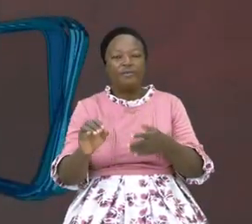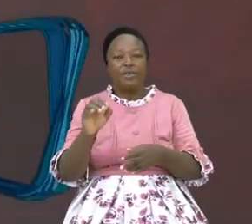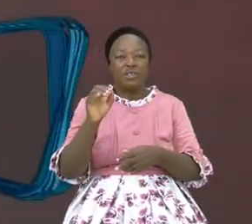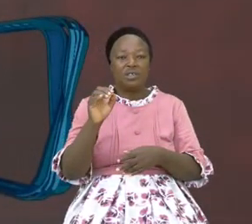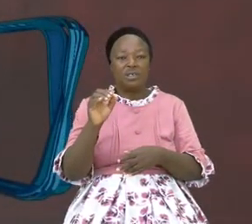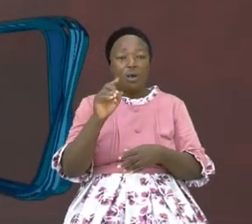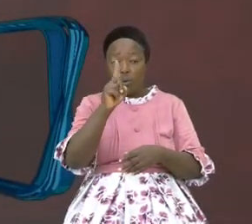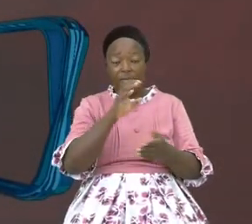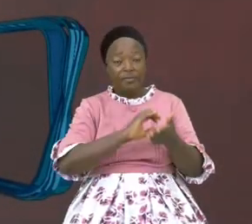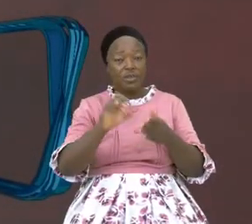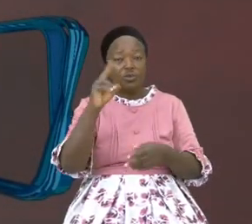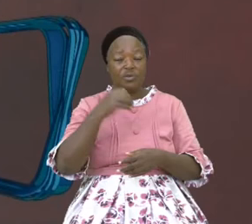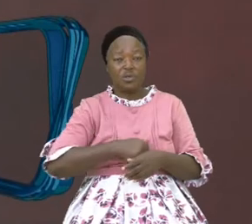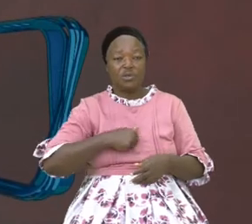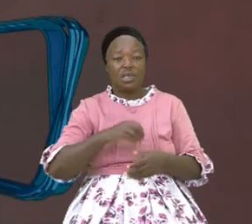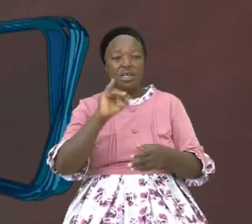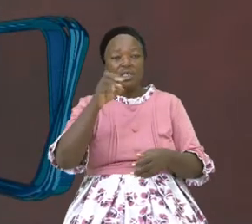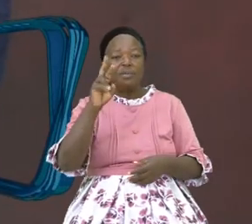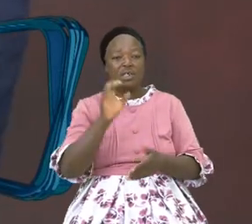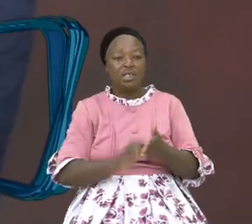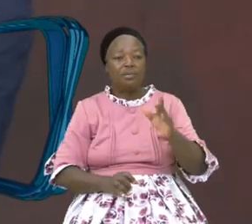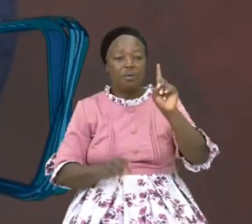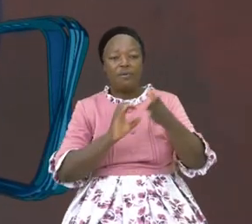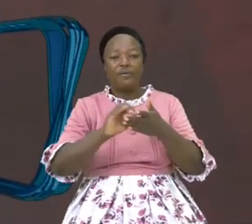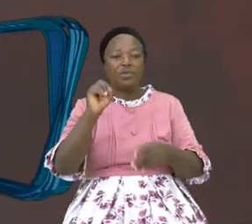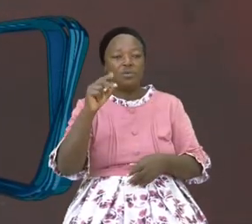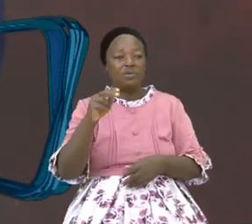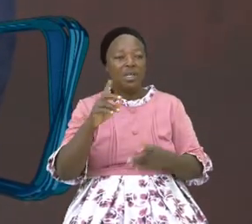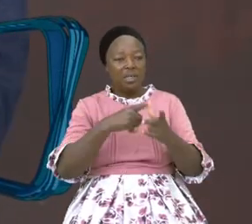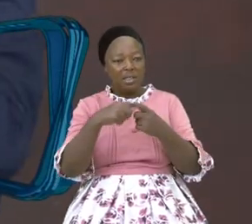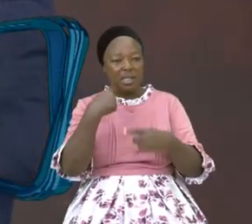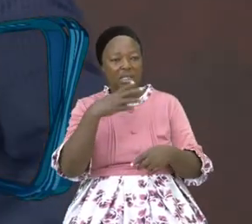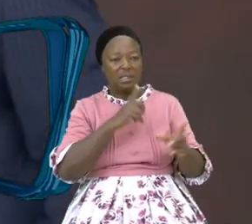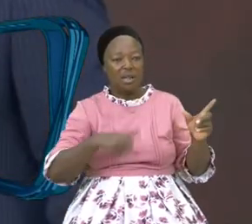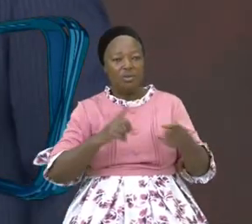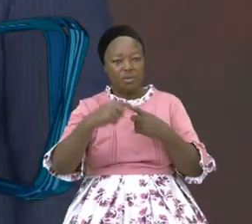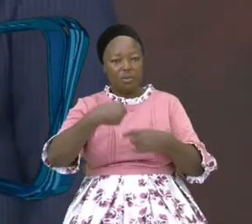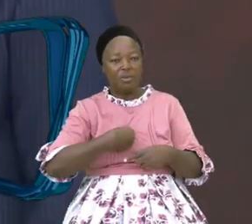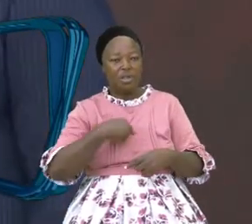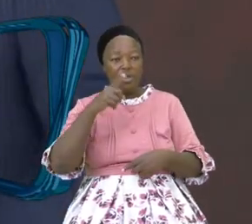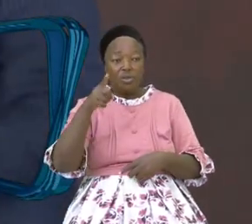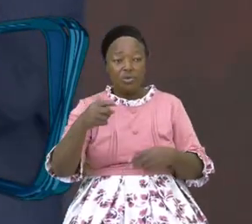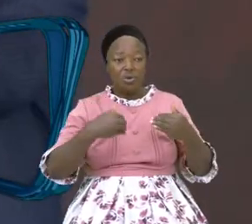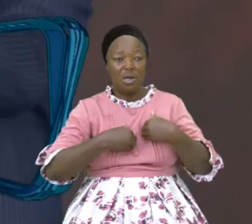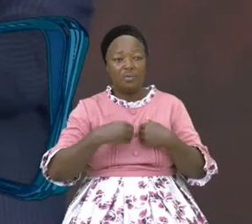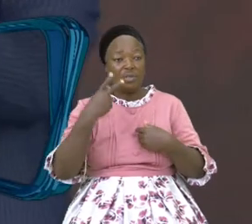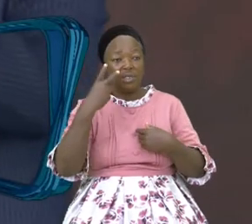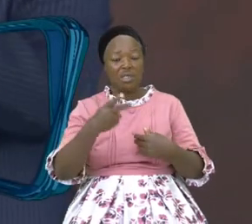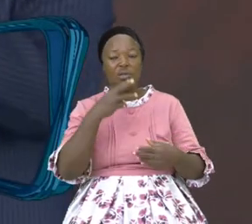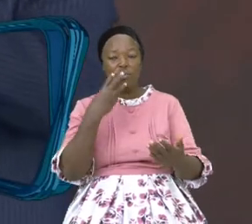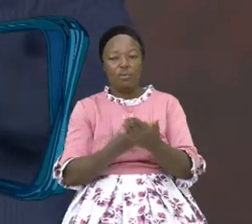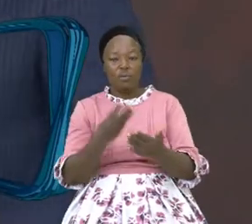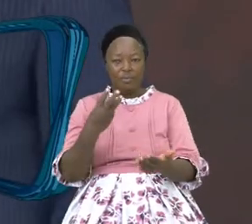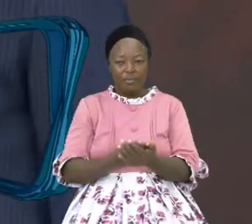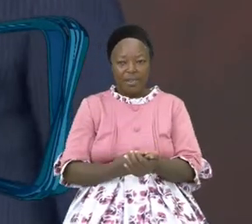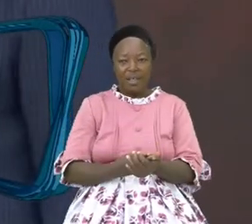then said the Lord unto me, thou hast well seen. You will see